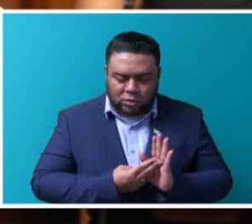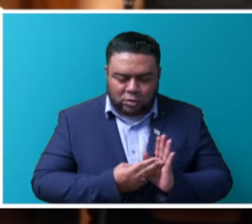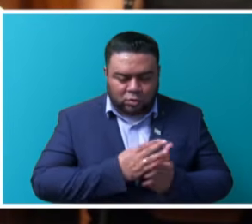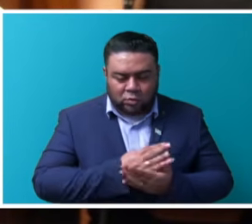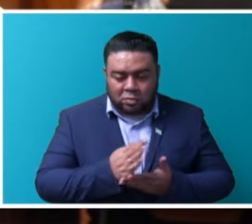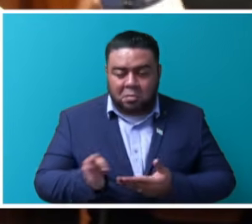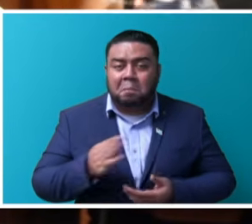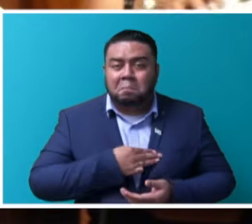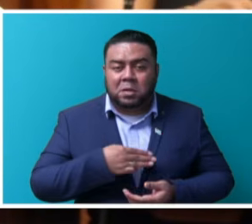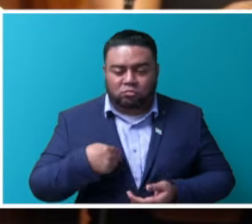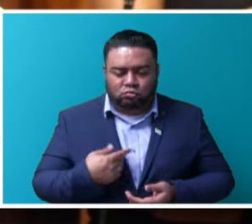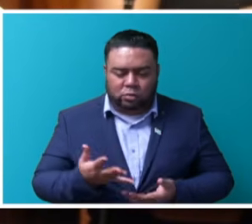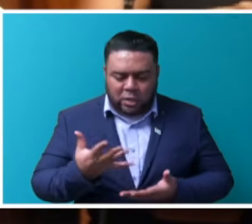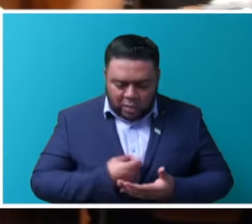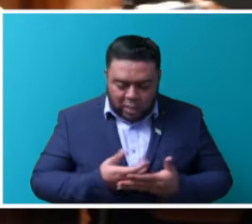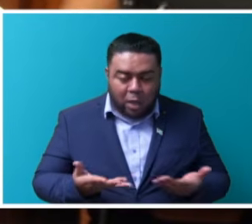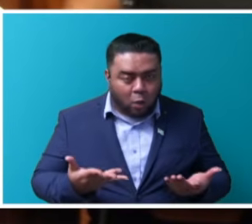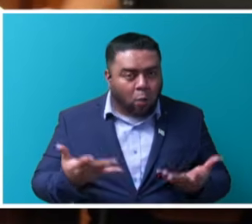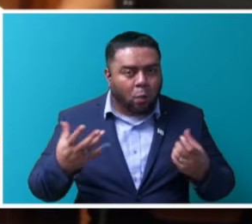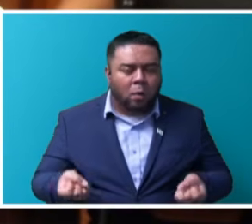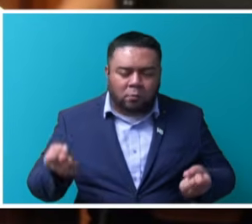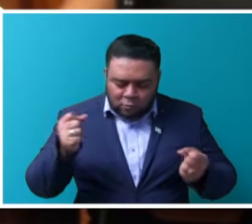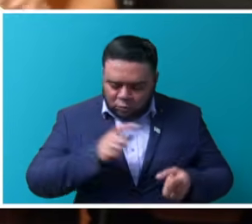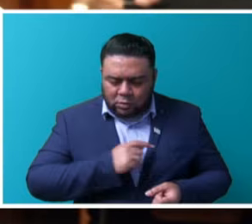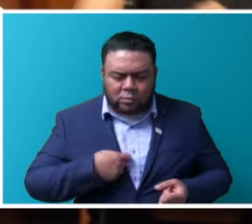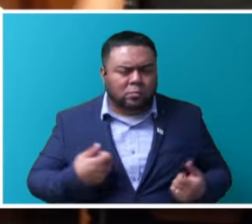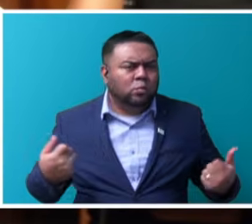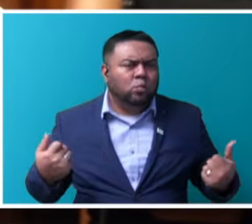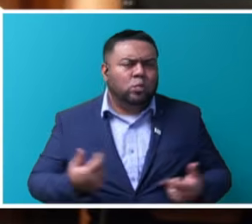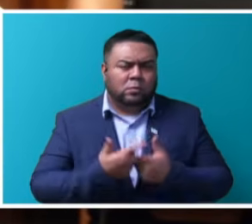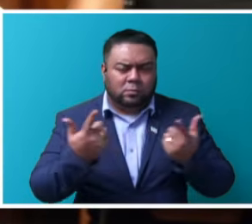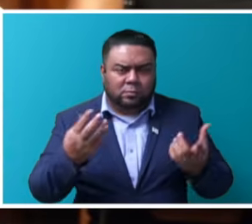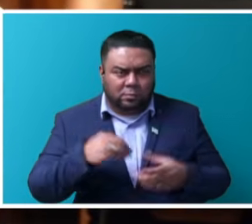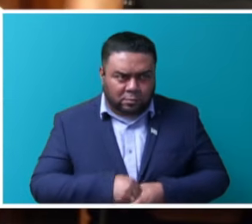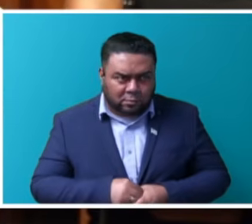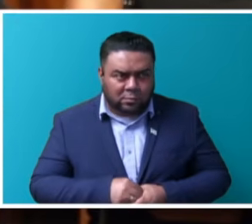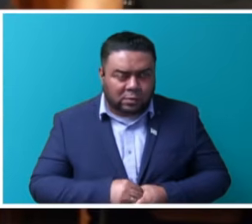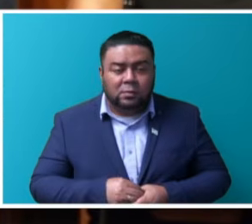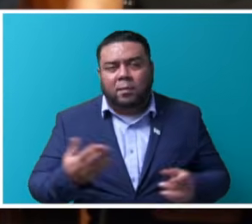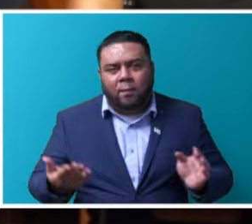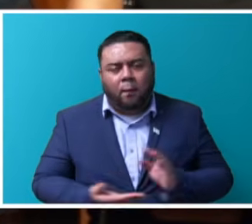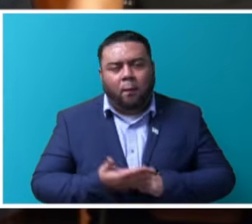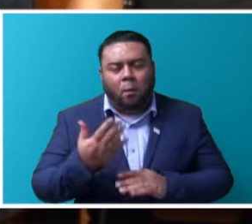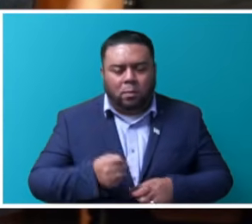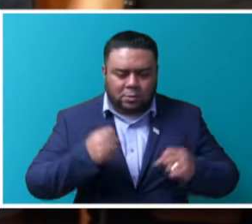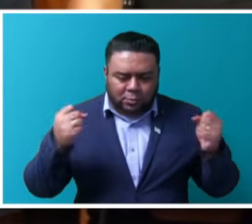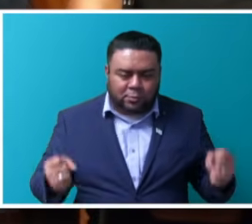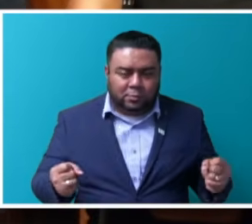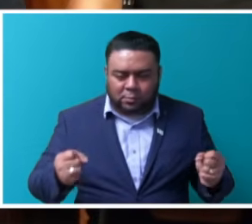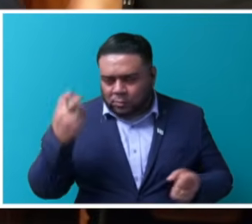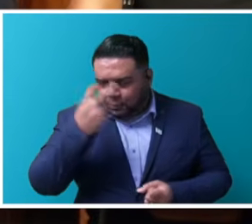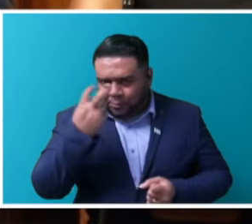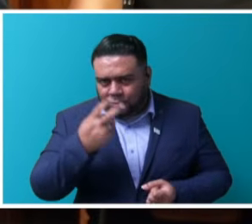Ministries and departments will now be entrusted with greater operational flexibility, underpinned by stronger monitoring and